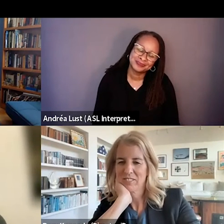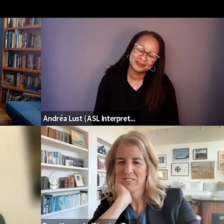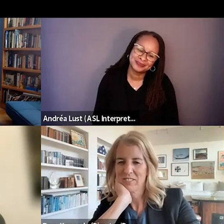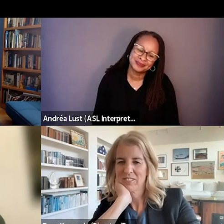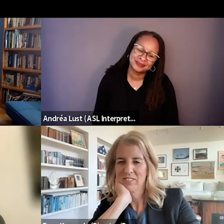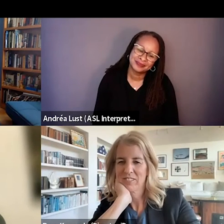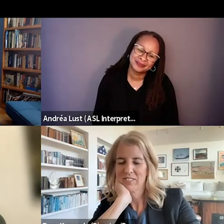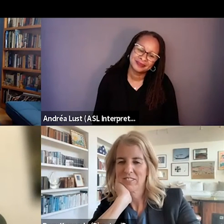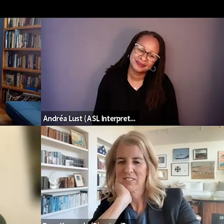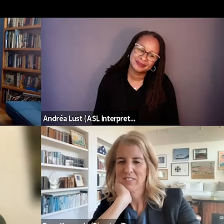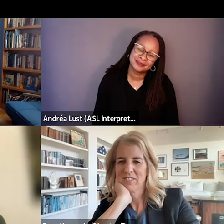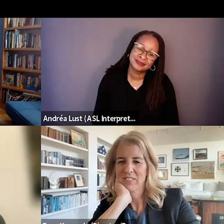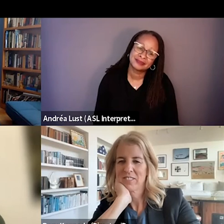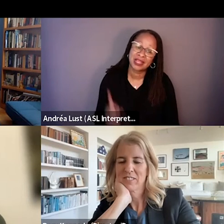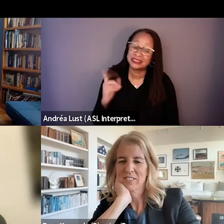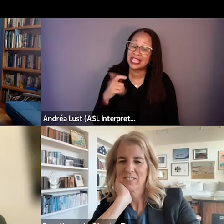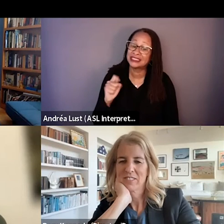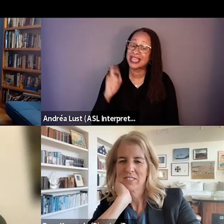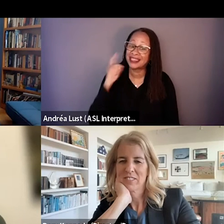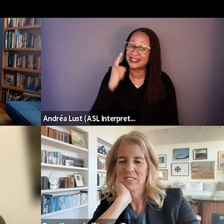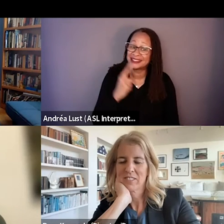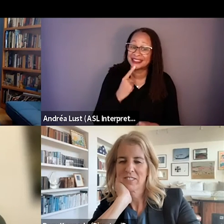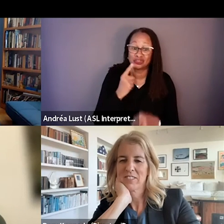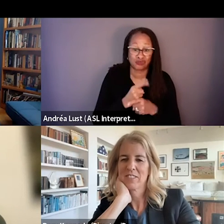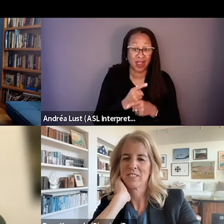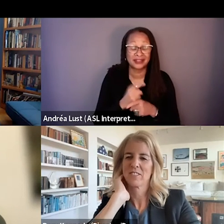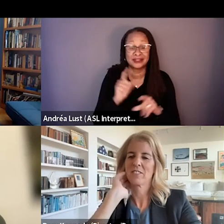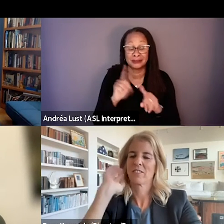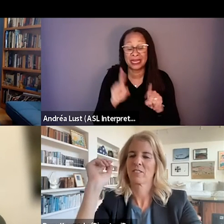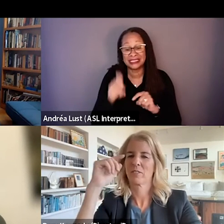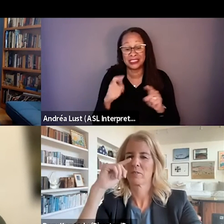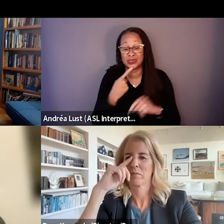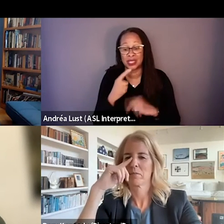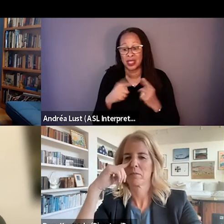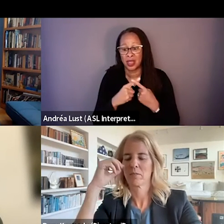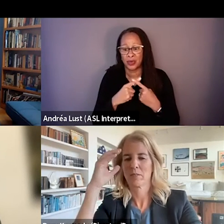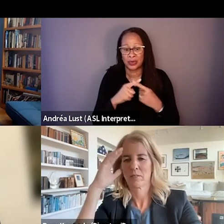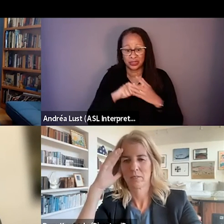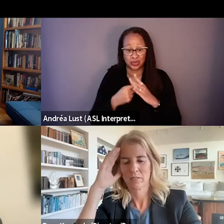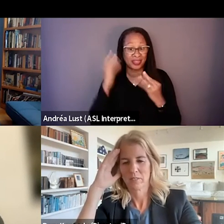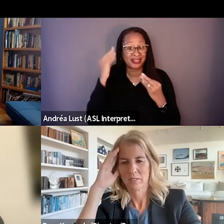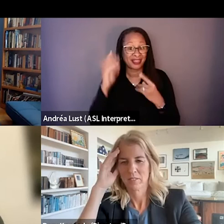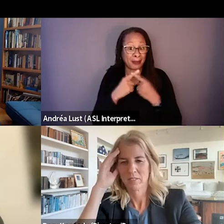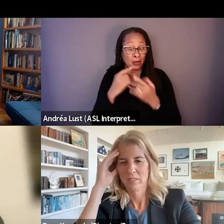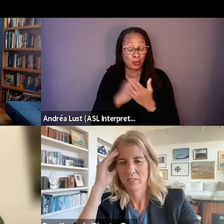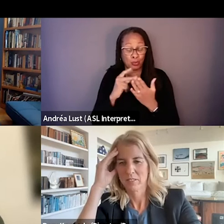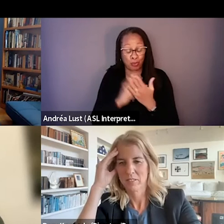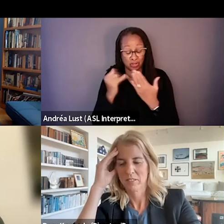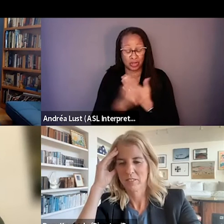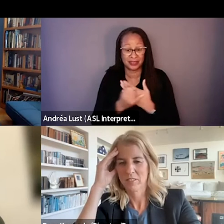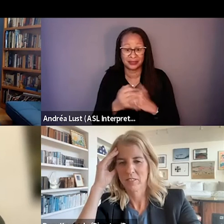I think what Dallas said is correct, but also I really have to say, it's, you know, when you start to think about a project,